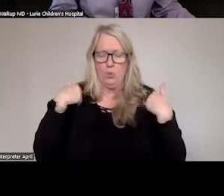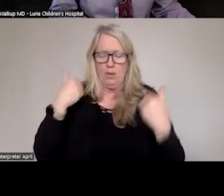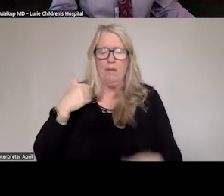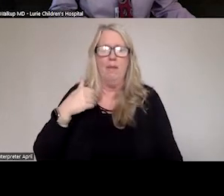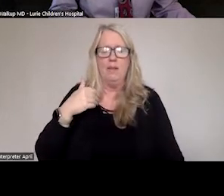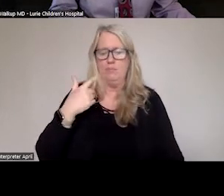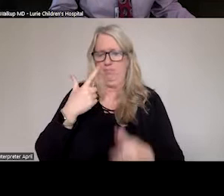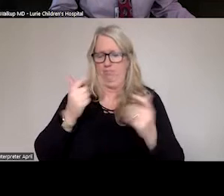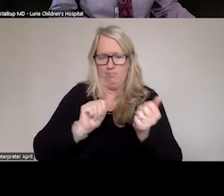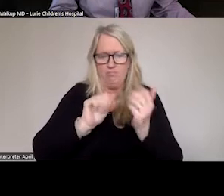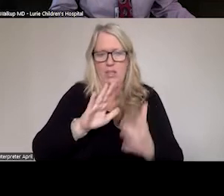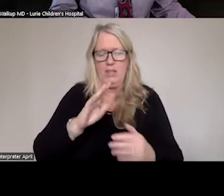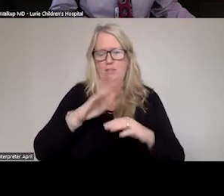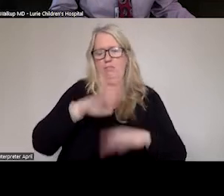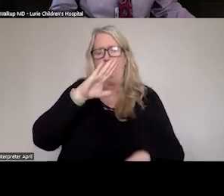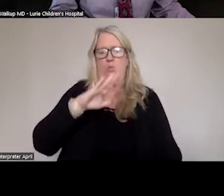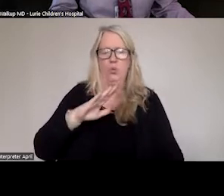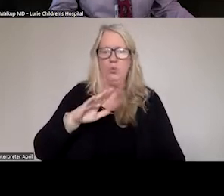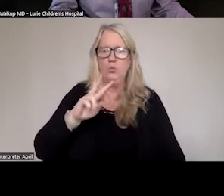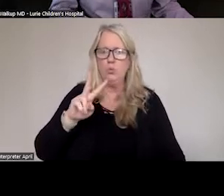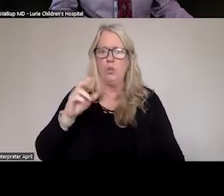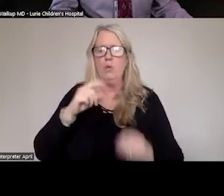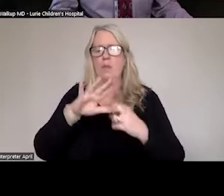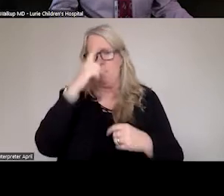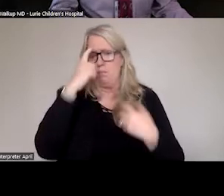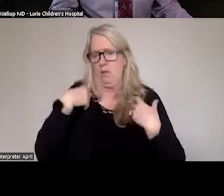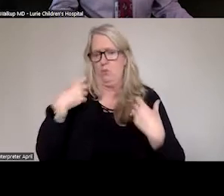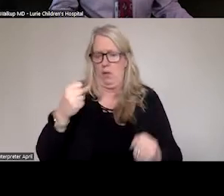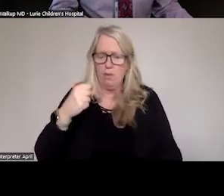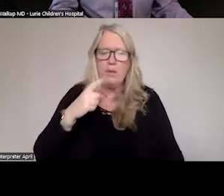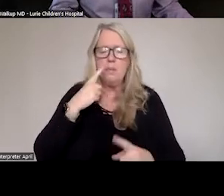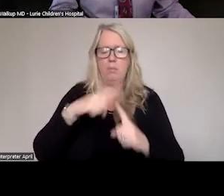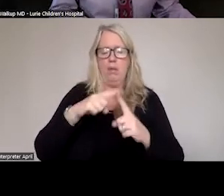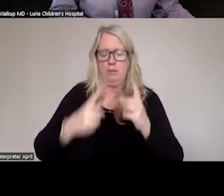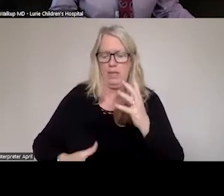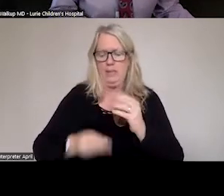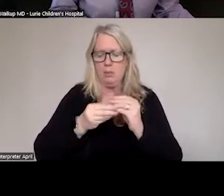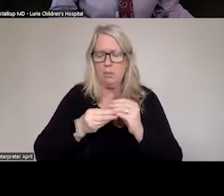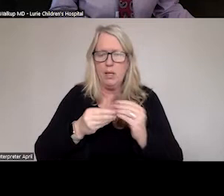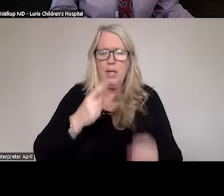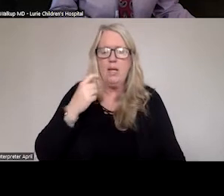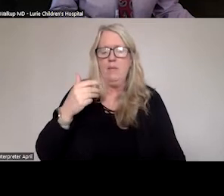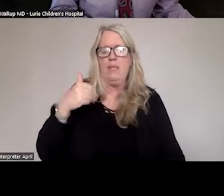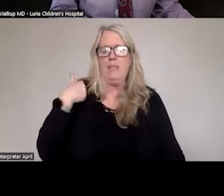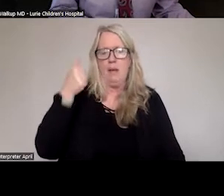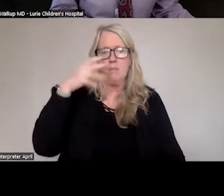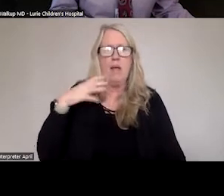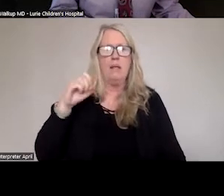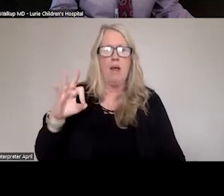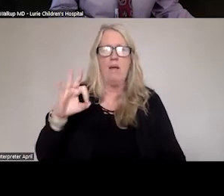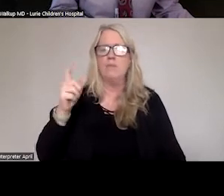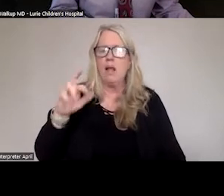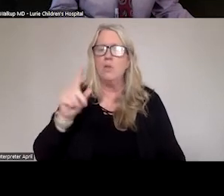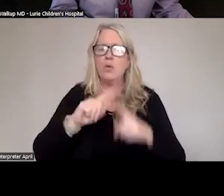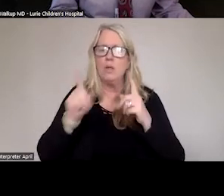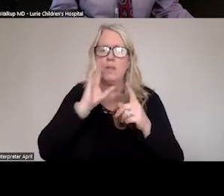that they had 2 or more concerns with their mental health. Additionally, the young men of color surveyed saw a deep connection between the